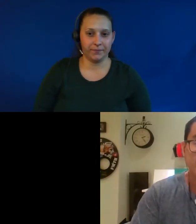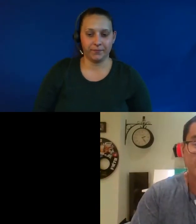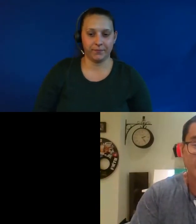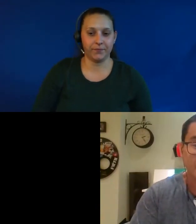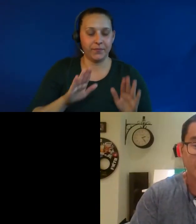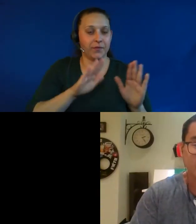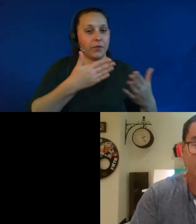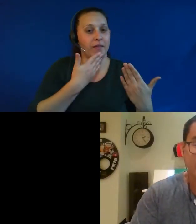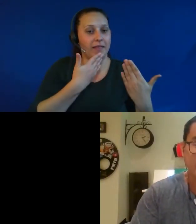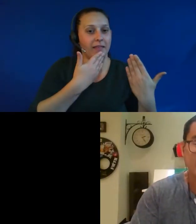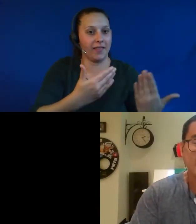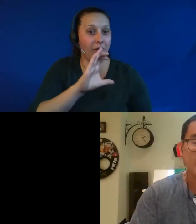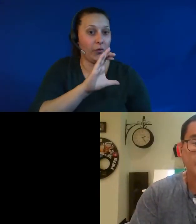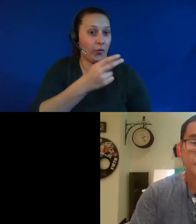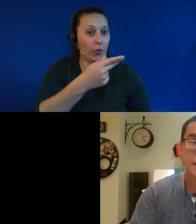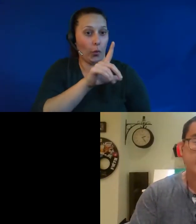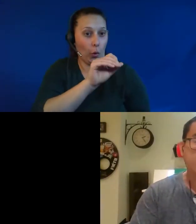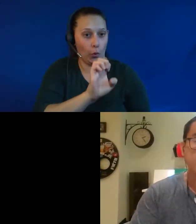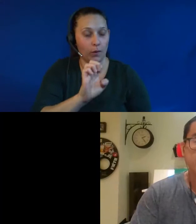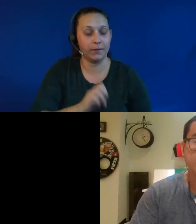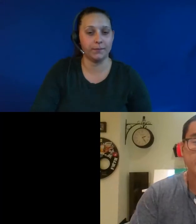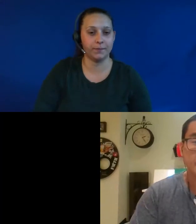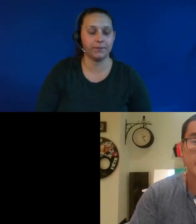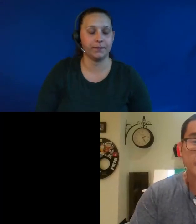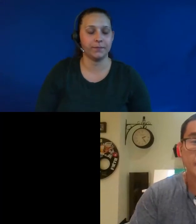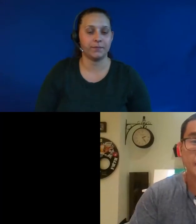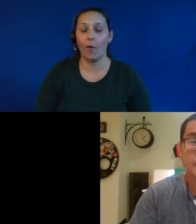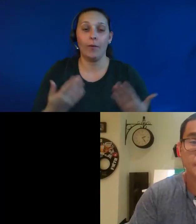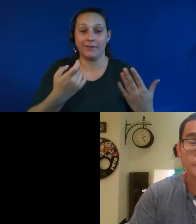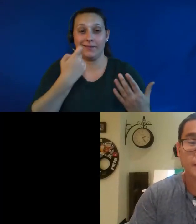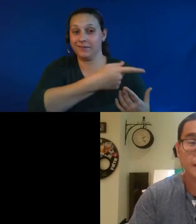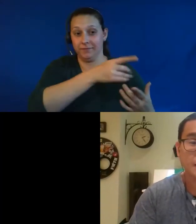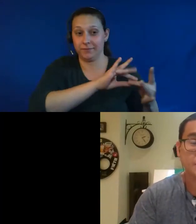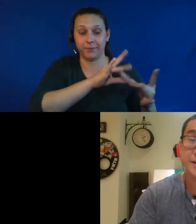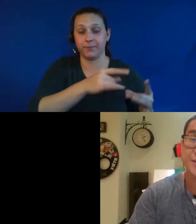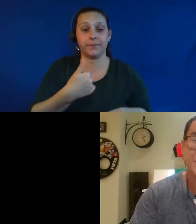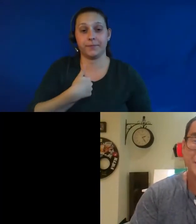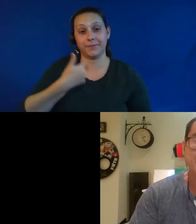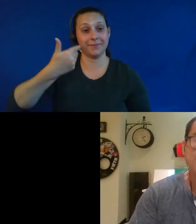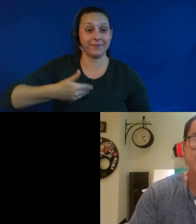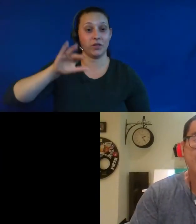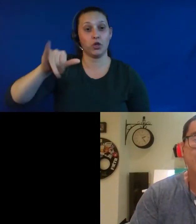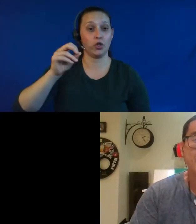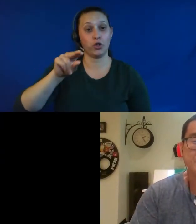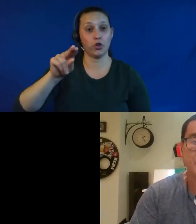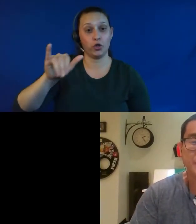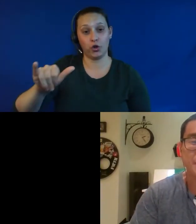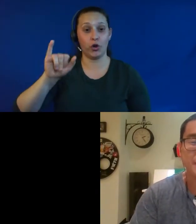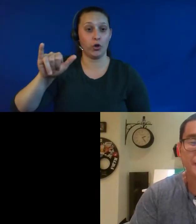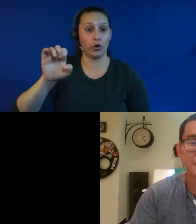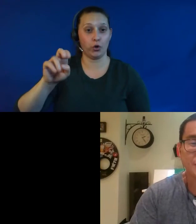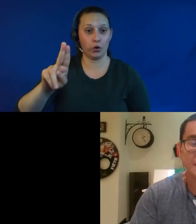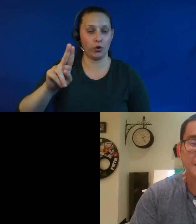Great. Thank you, Chloe. So yeah, as Chloe mentioned, I am Johnny Yu. I'm the Director of Operations at